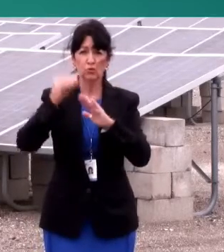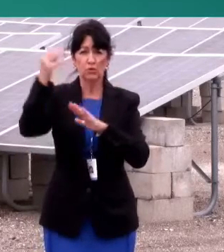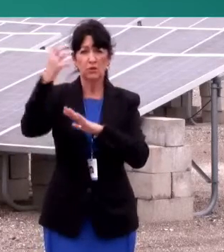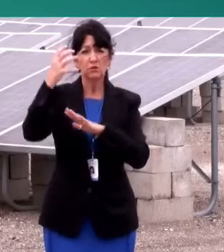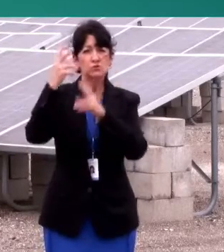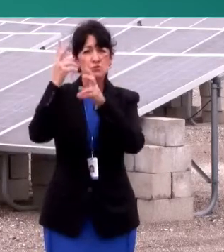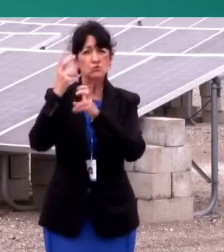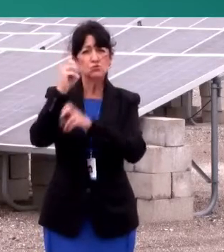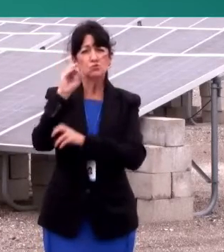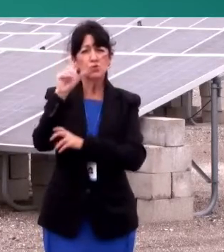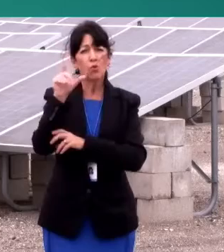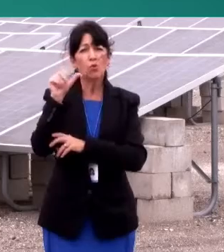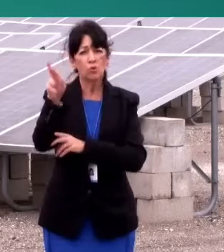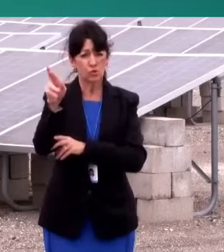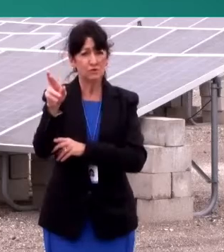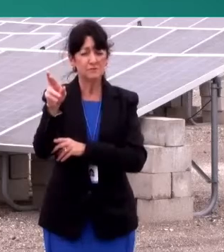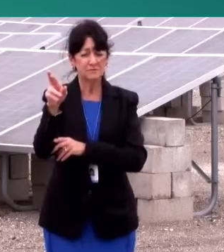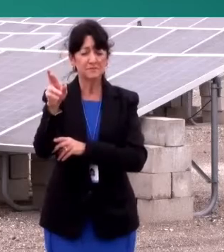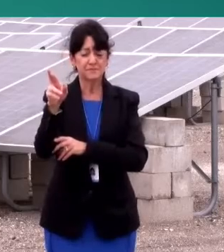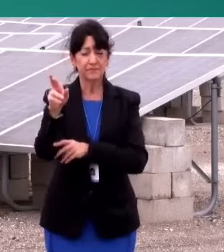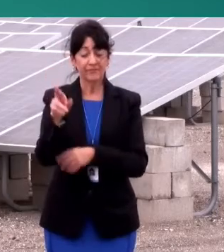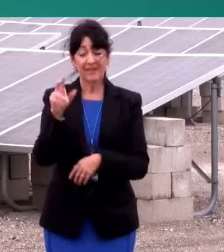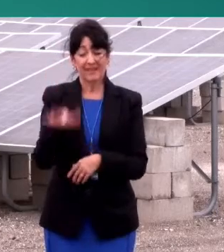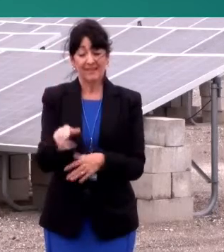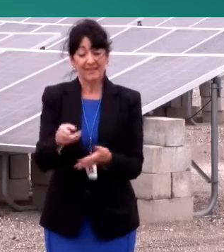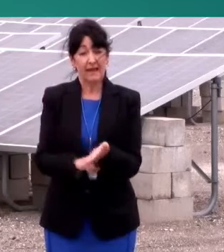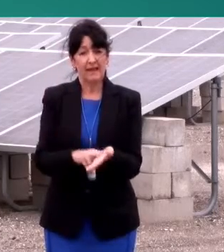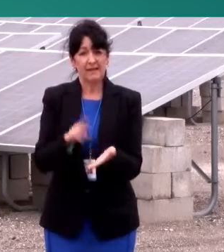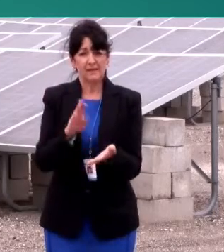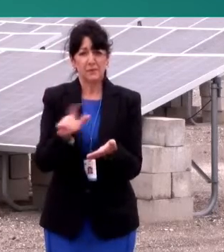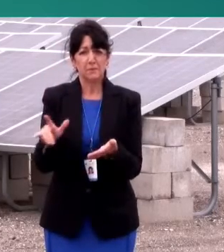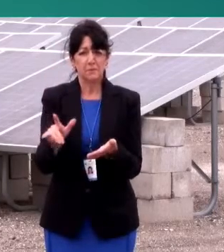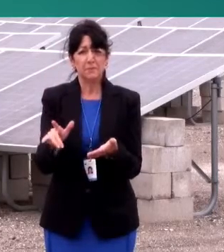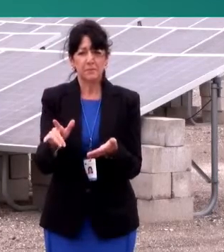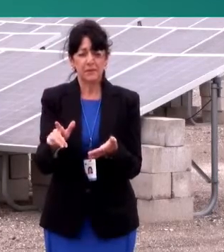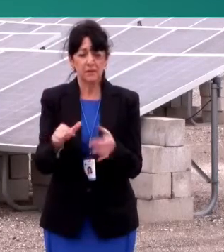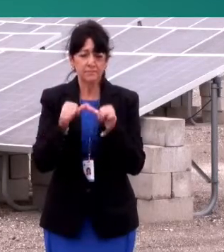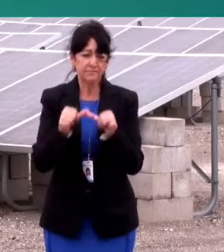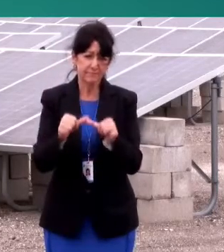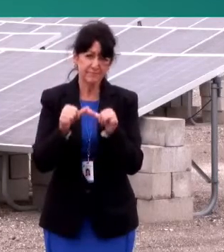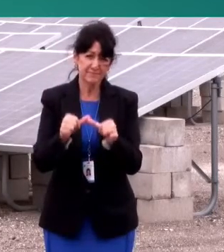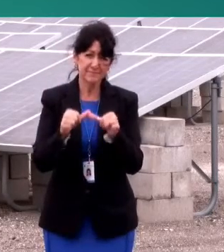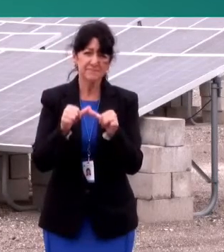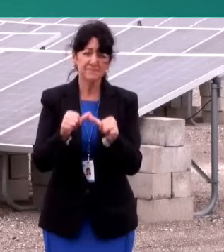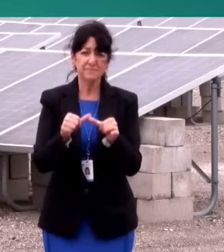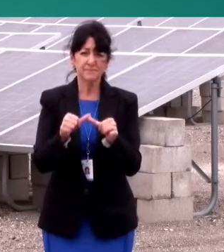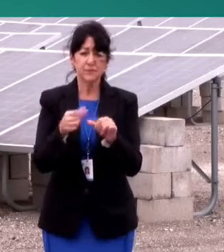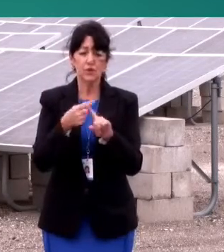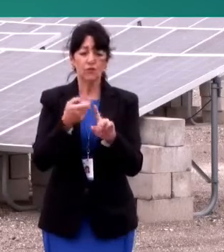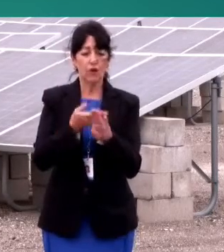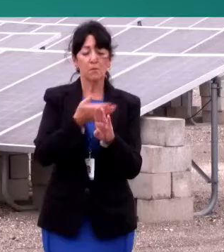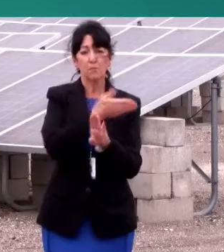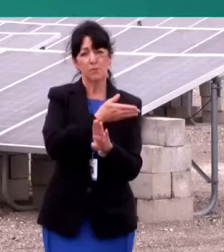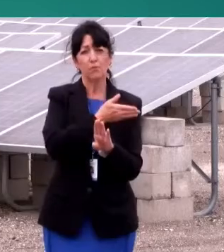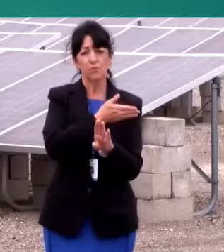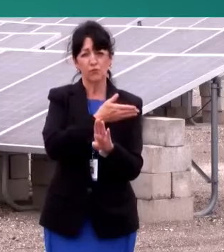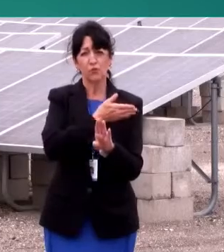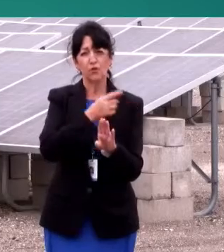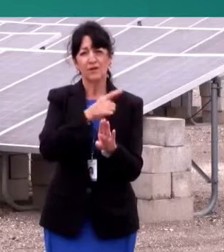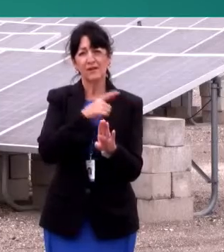bill that was left on the legislative floor by former Senator Harris